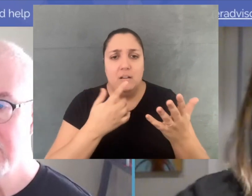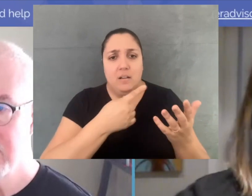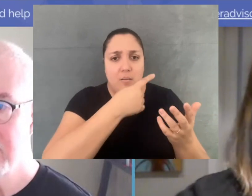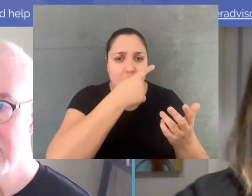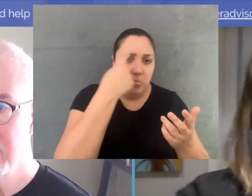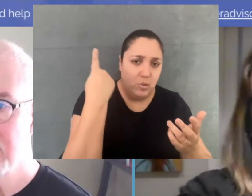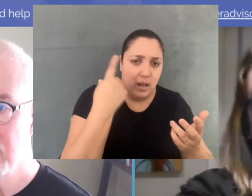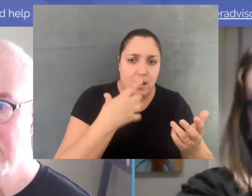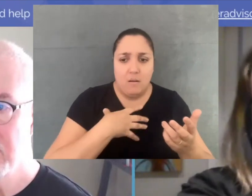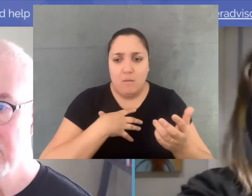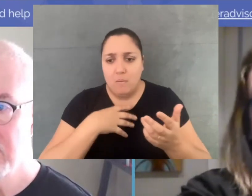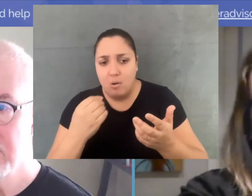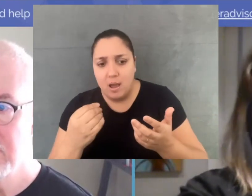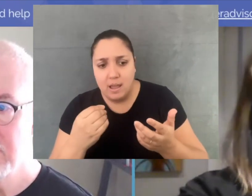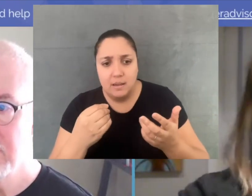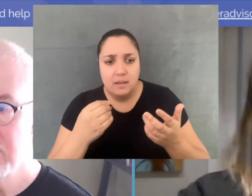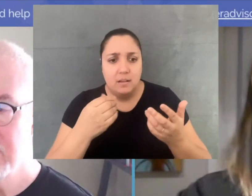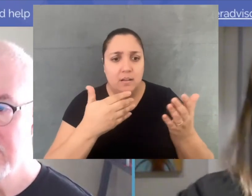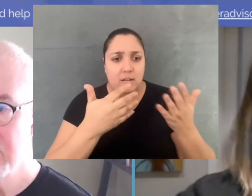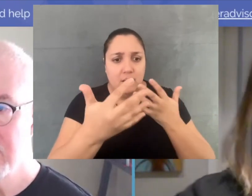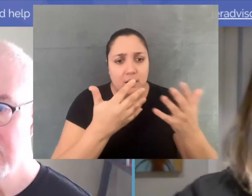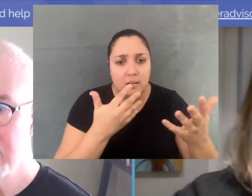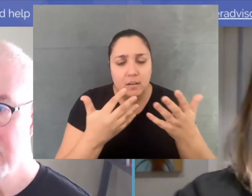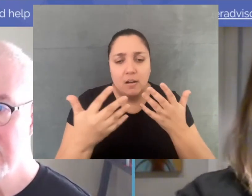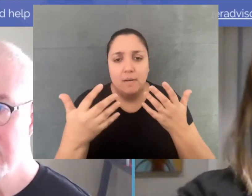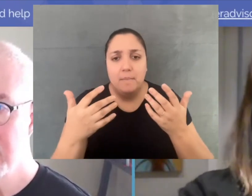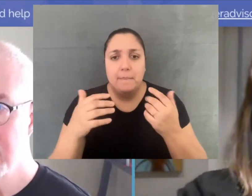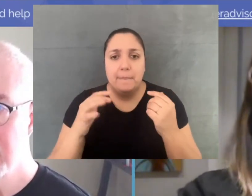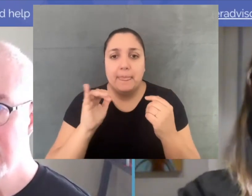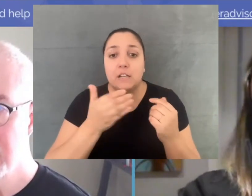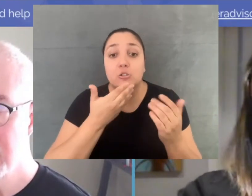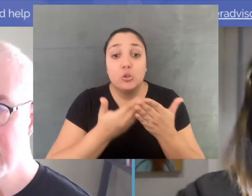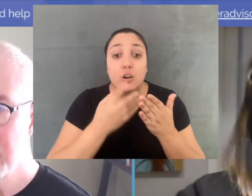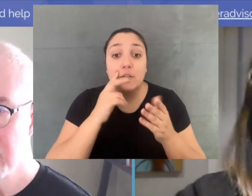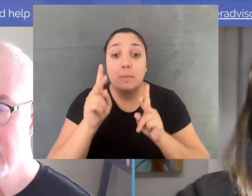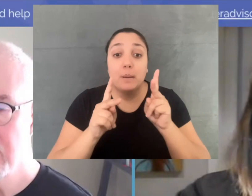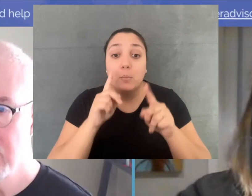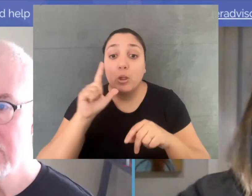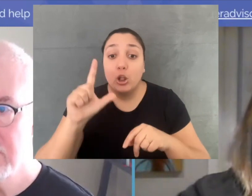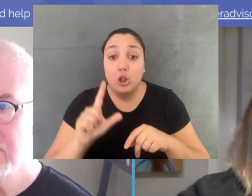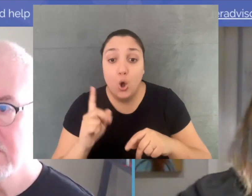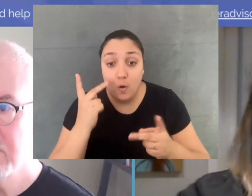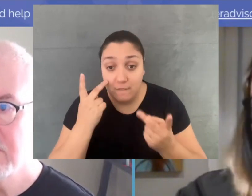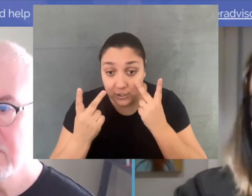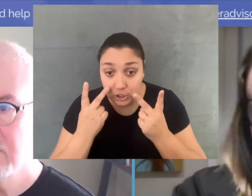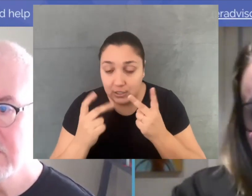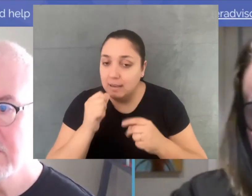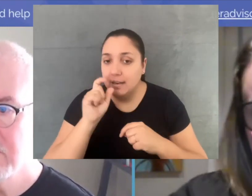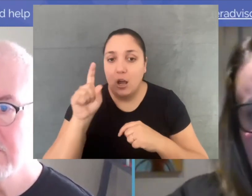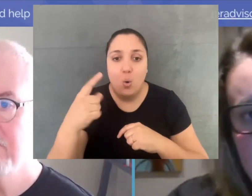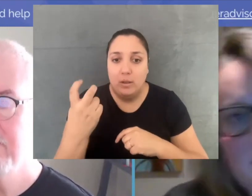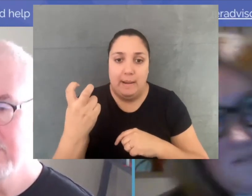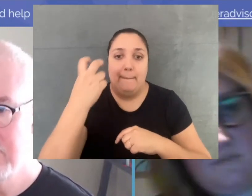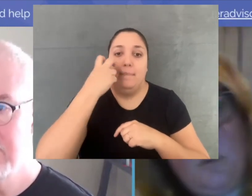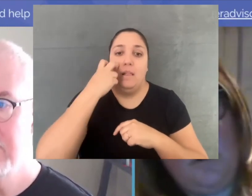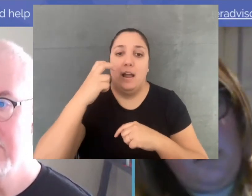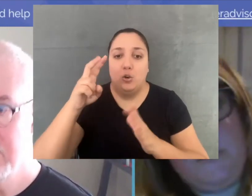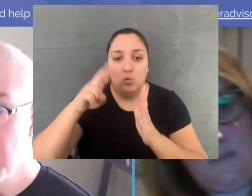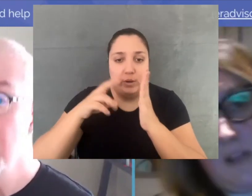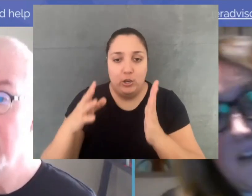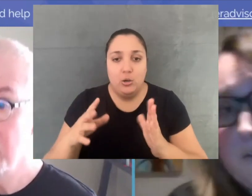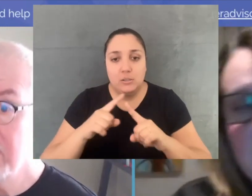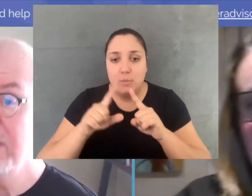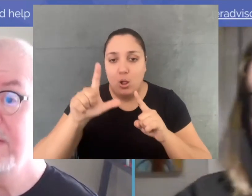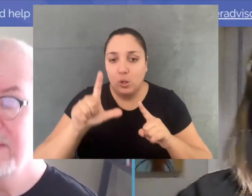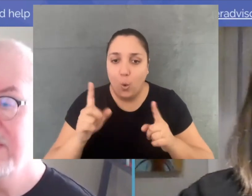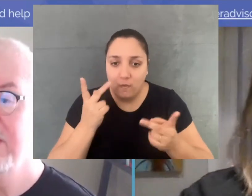So, black on white text on black, or, contrast is great for people with low vision, not just who are